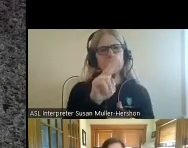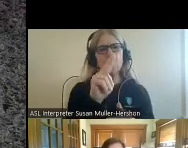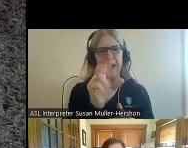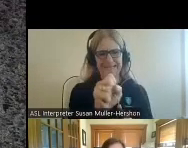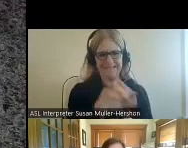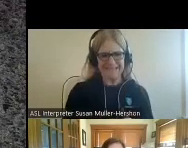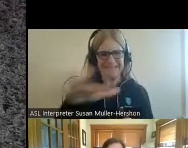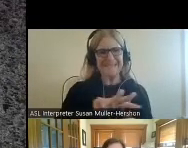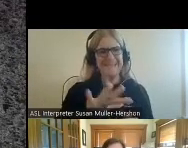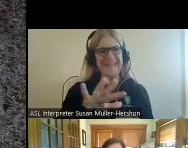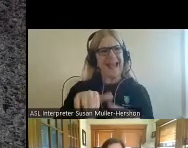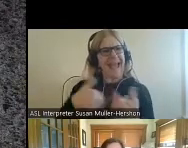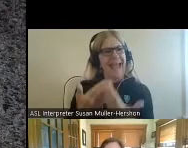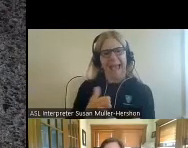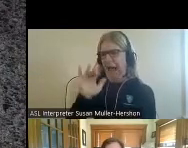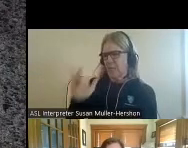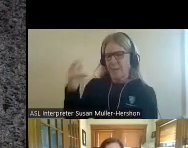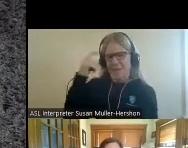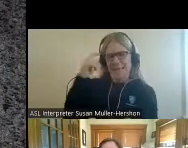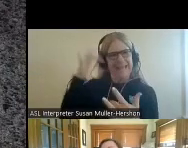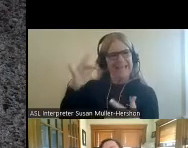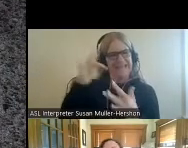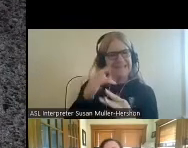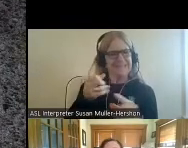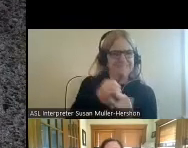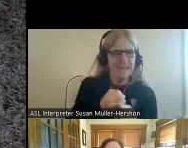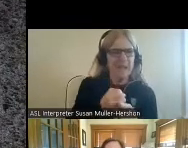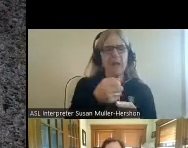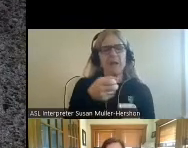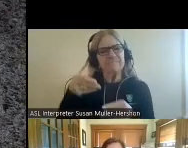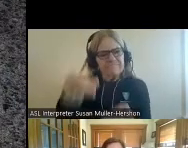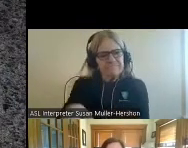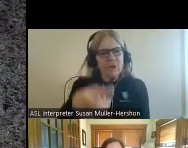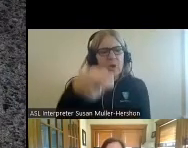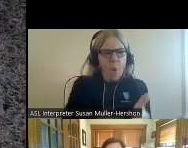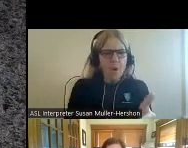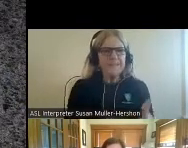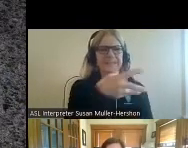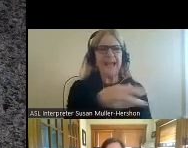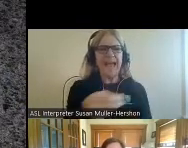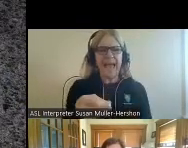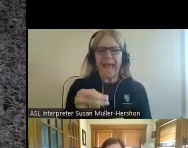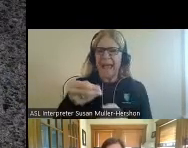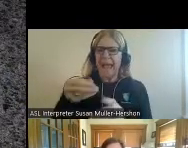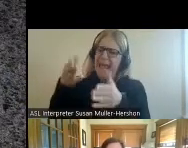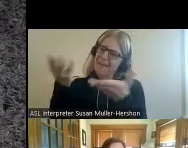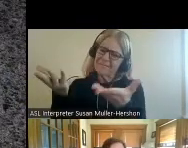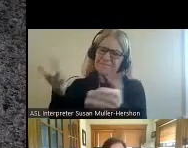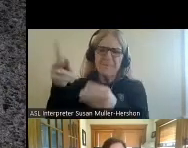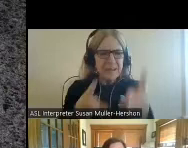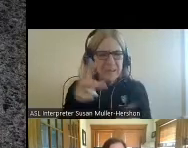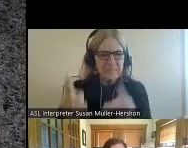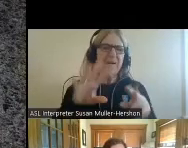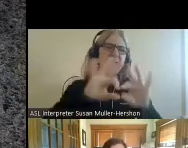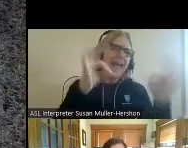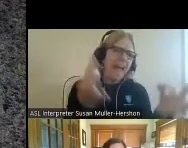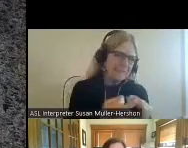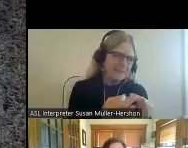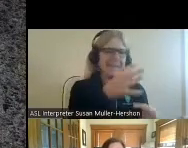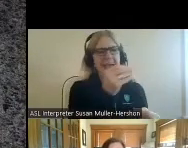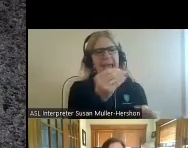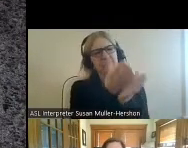that these conditions have in terms of cost and also impacts on individuals, families, and our community at